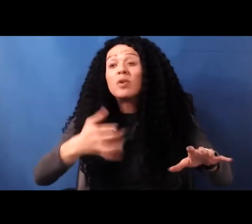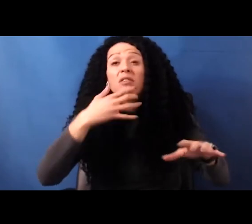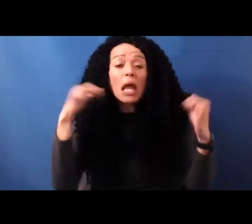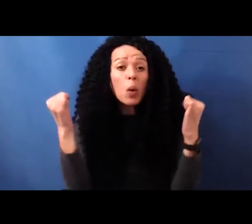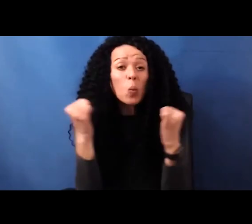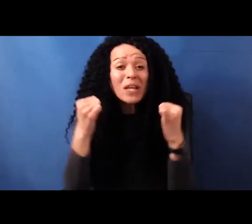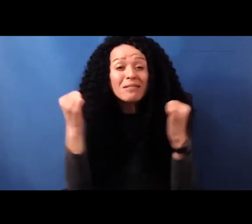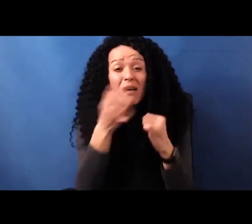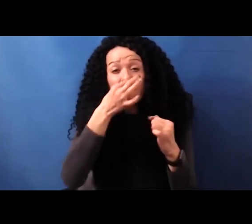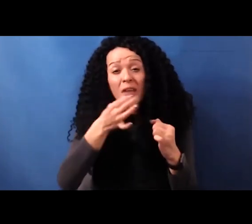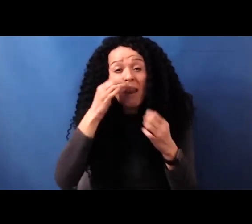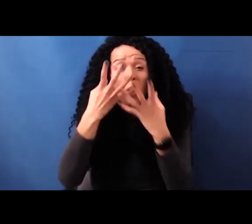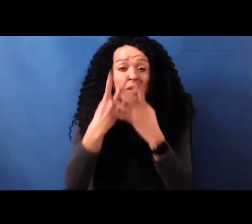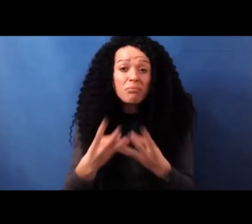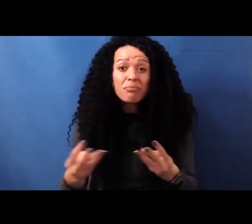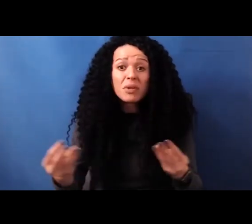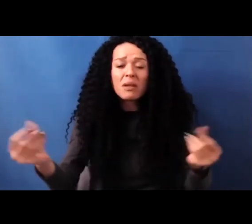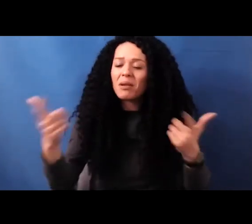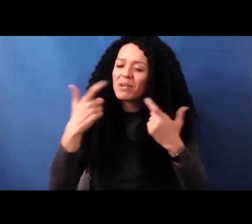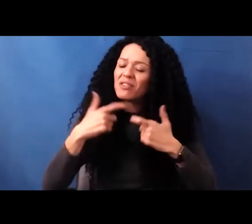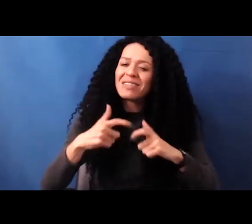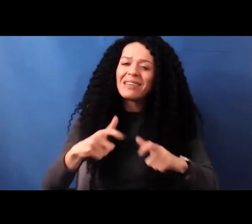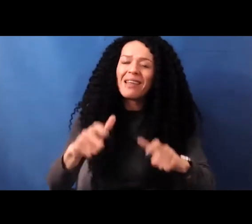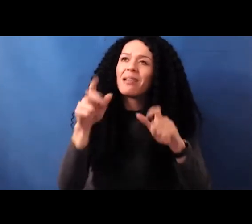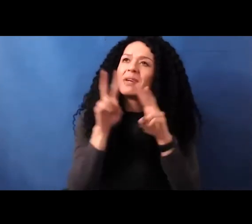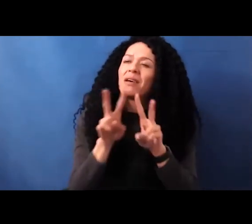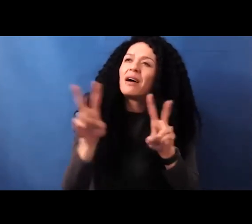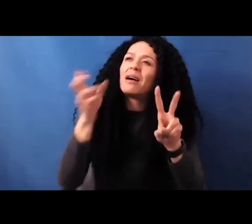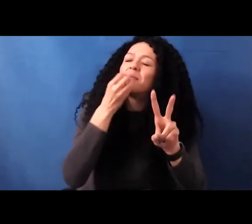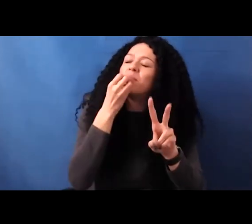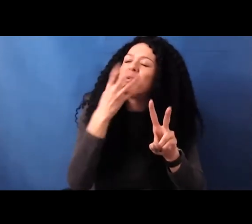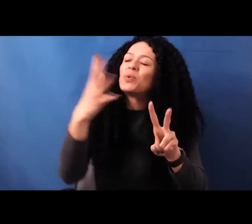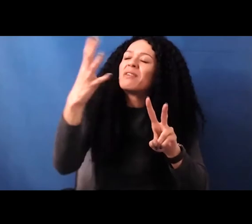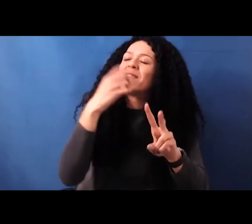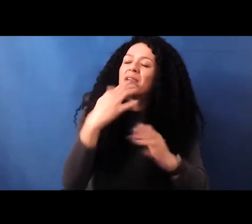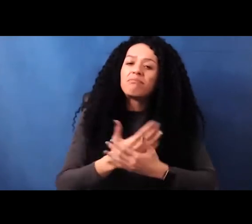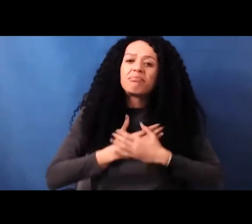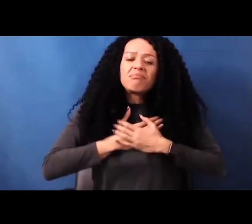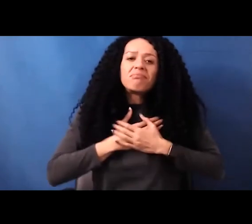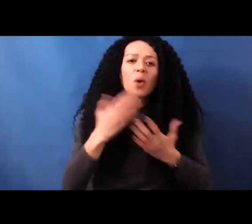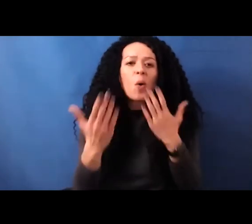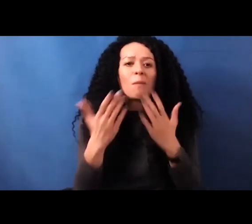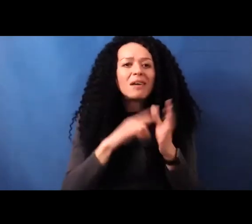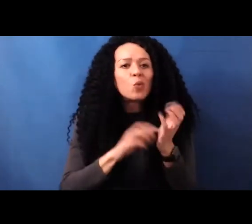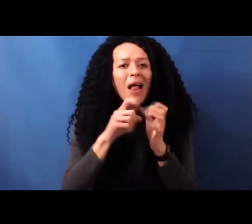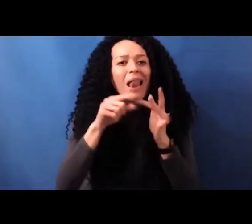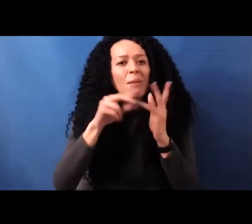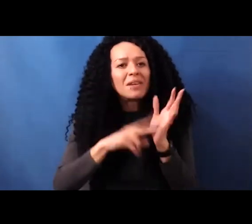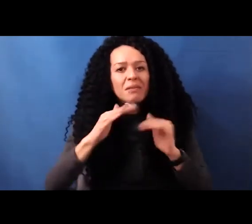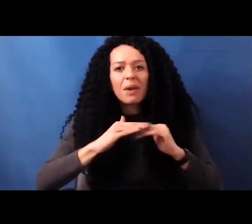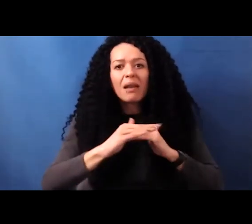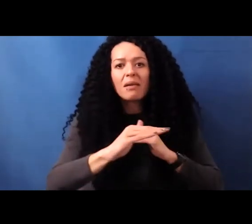has bereft you, yet still art thou dearer than Albion's plain.